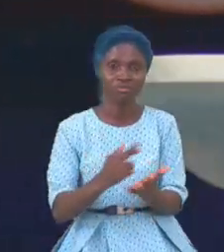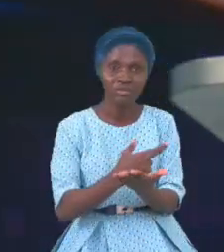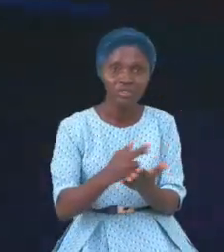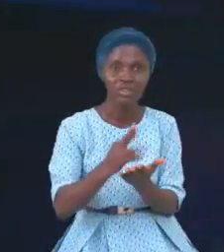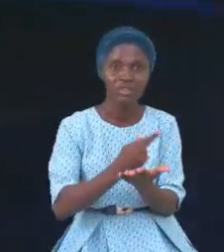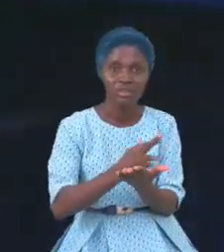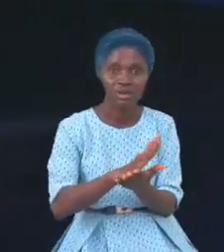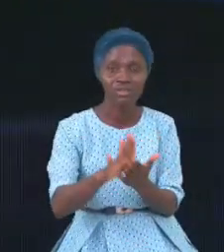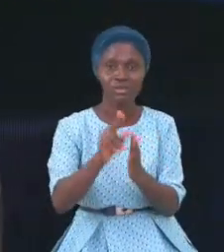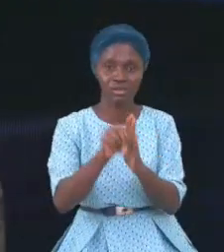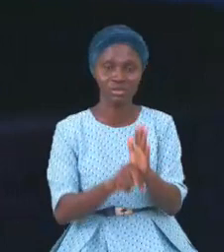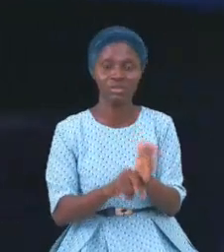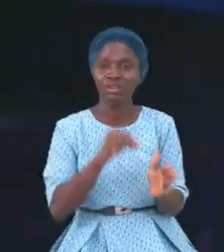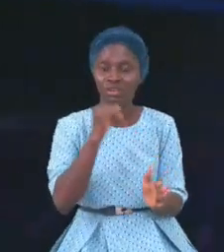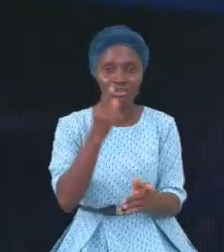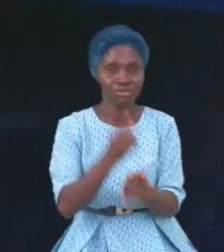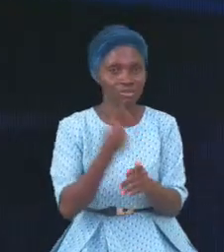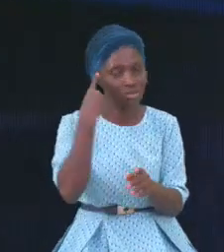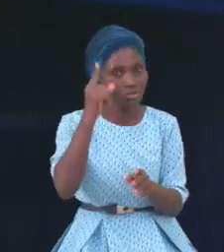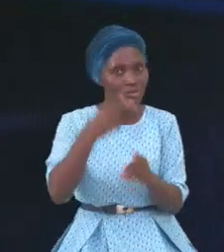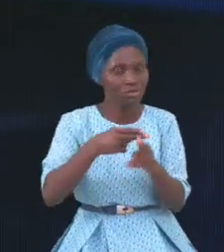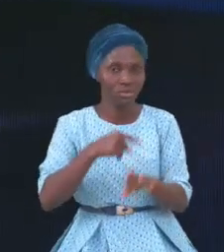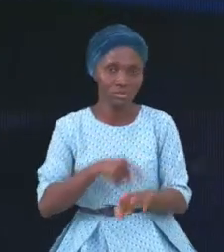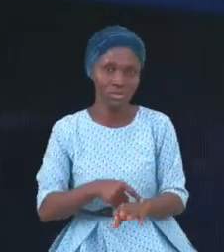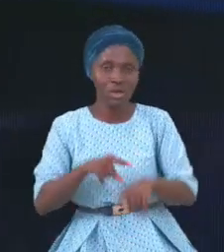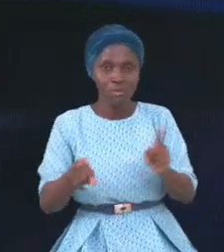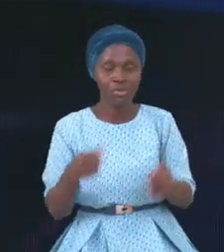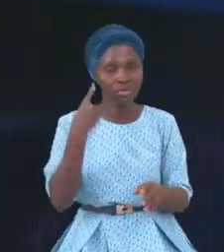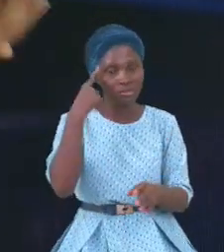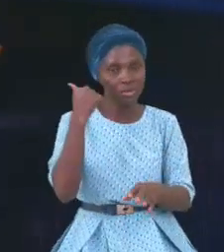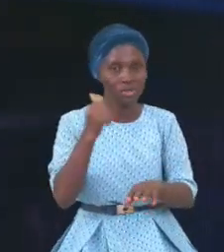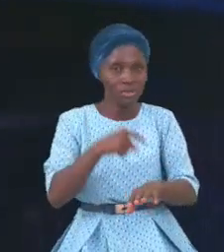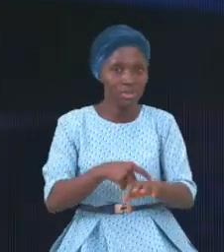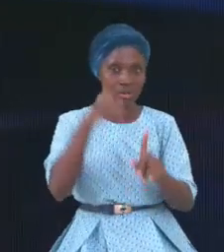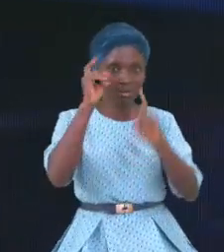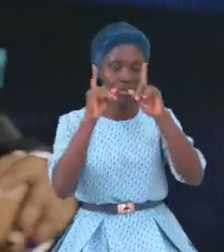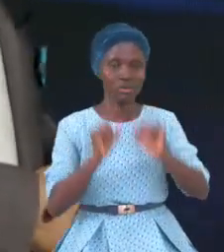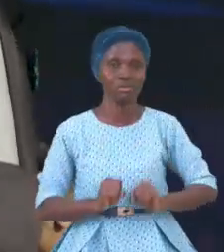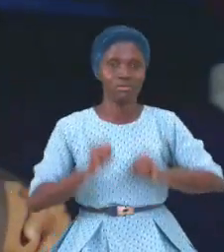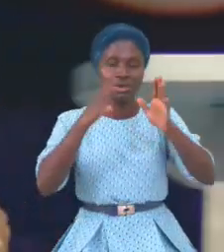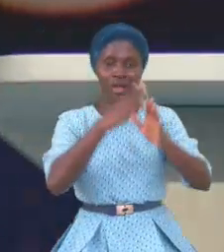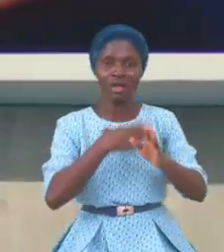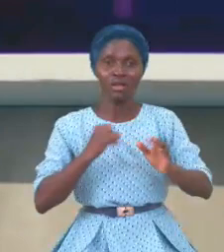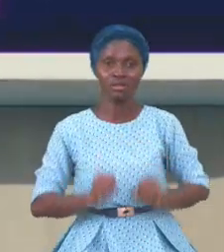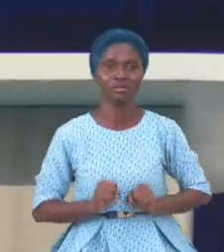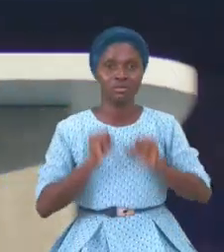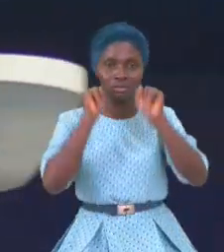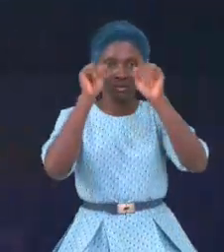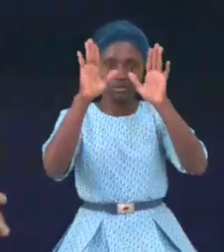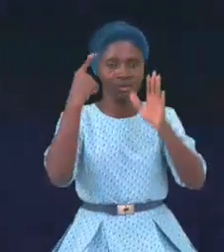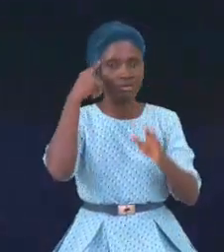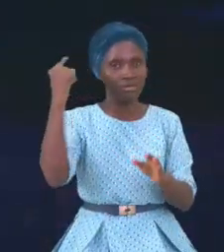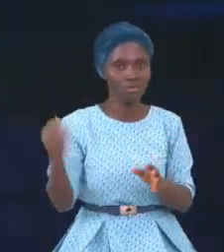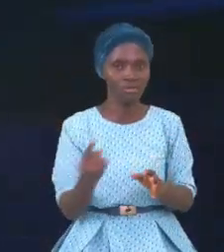of time, but a time-tested consecration and a submission for life.